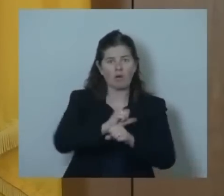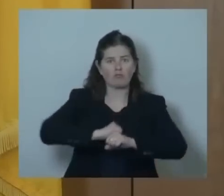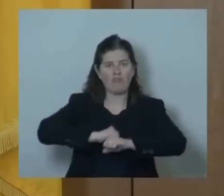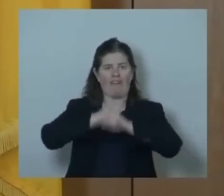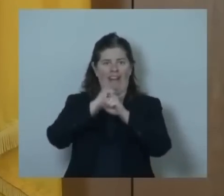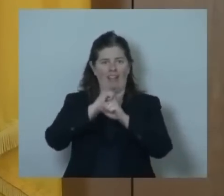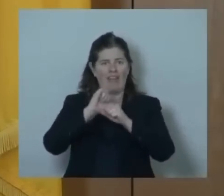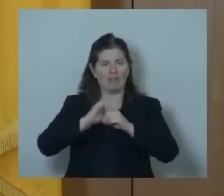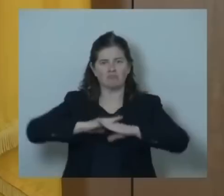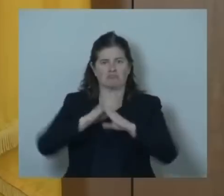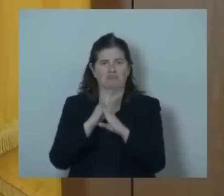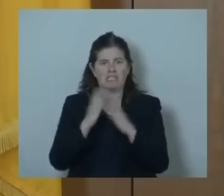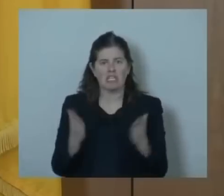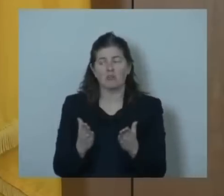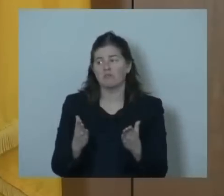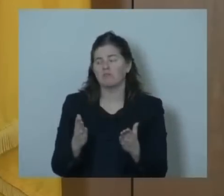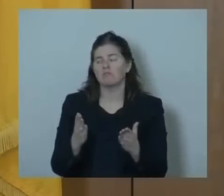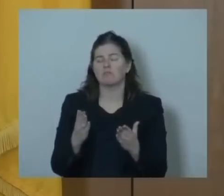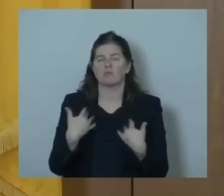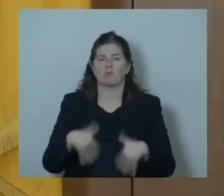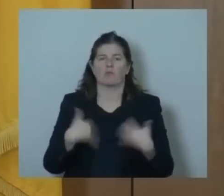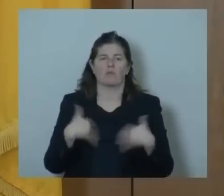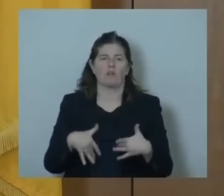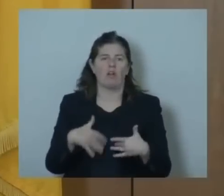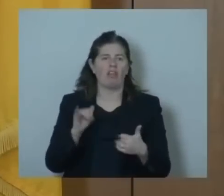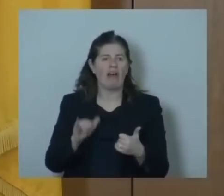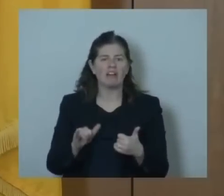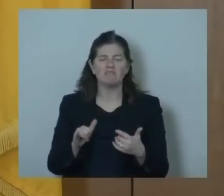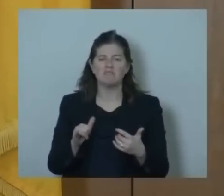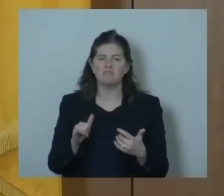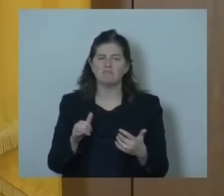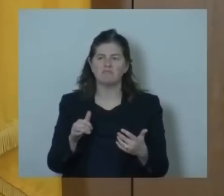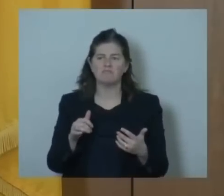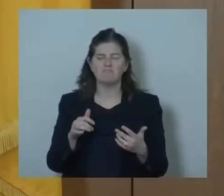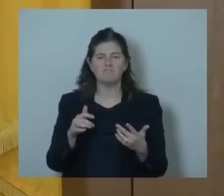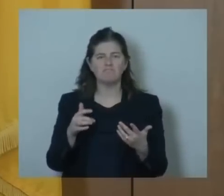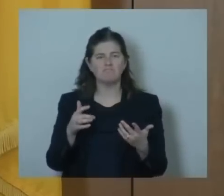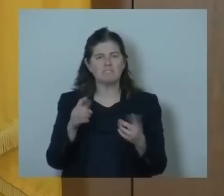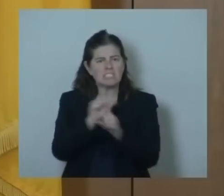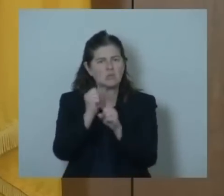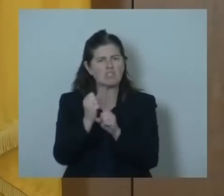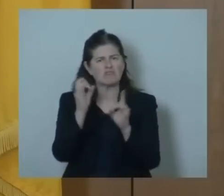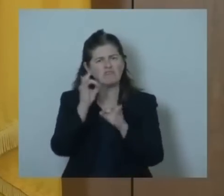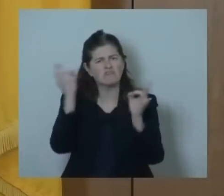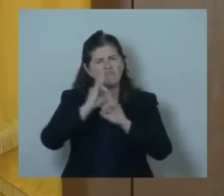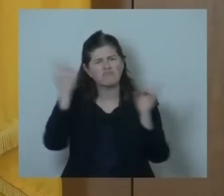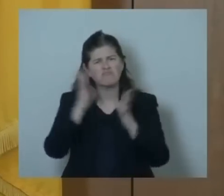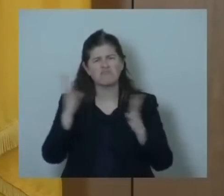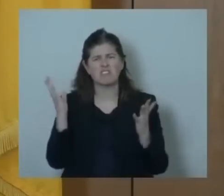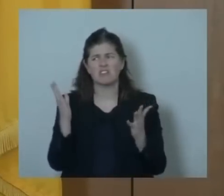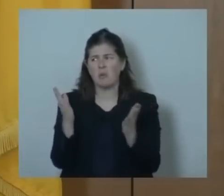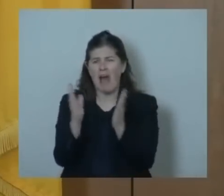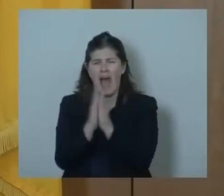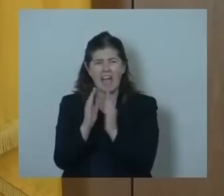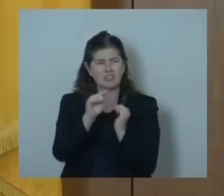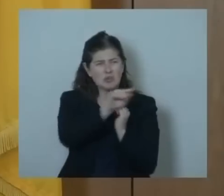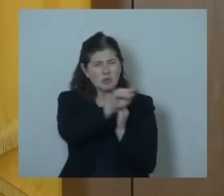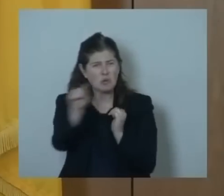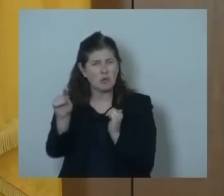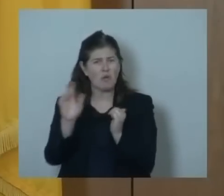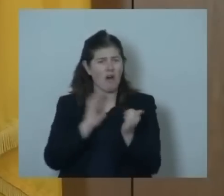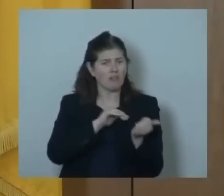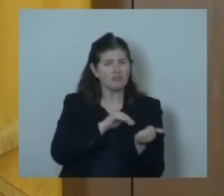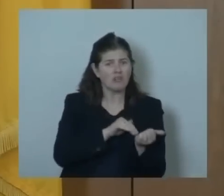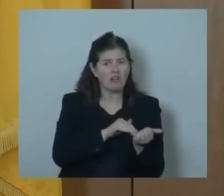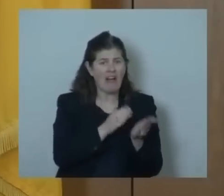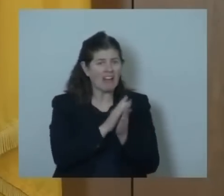that. I can't think of a more unfair, inappropriate situation than to ask any one of our